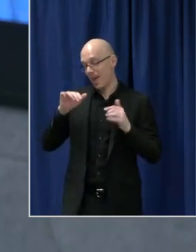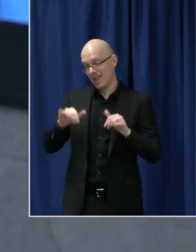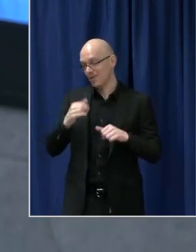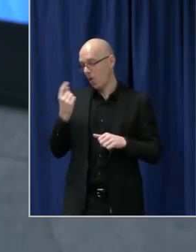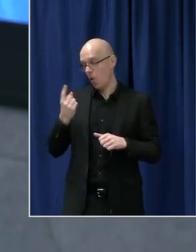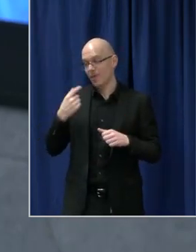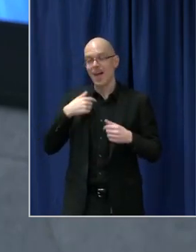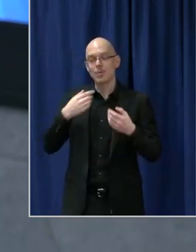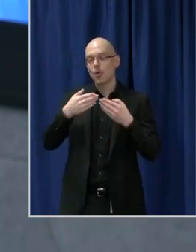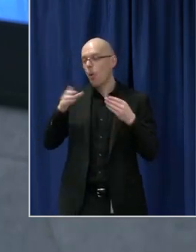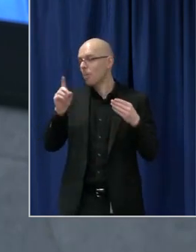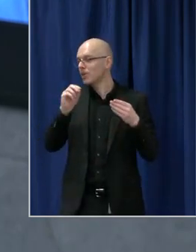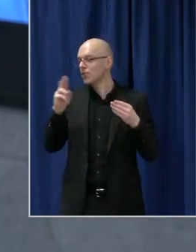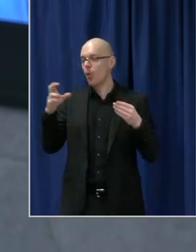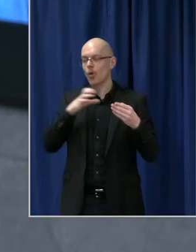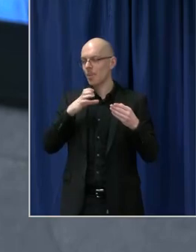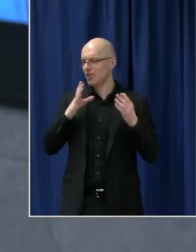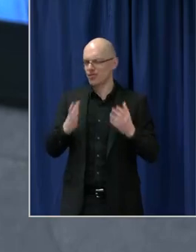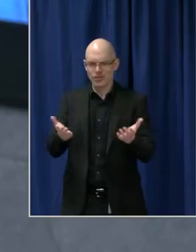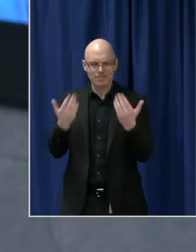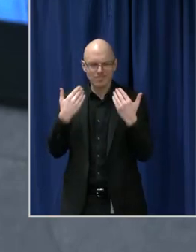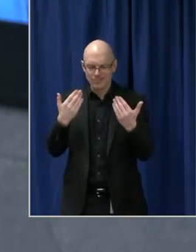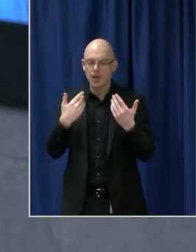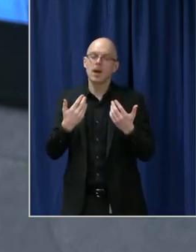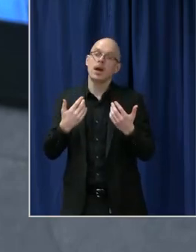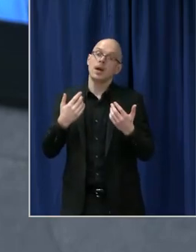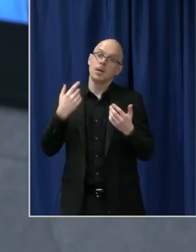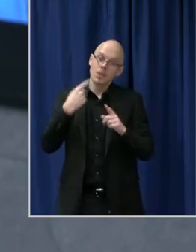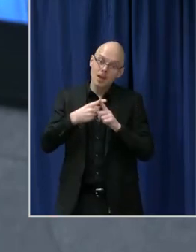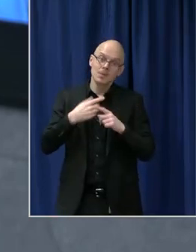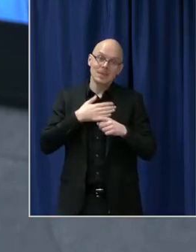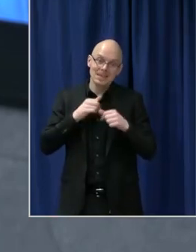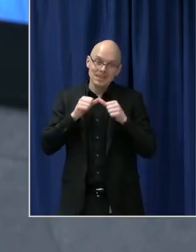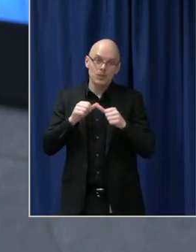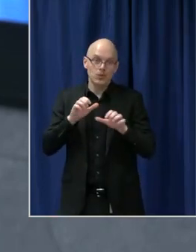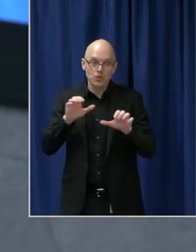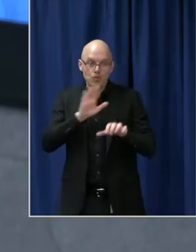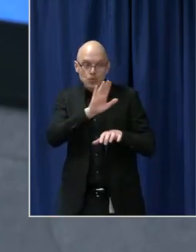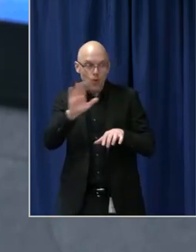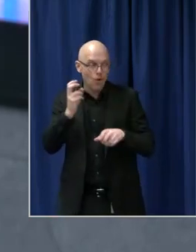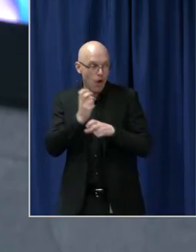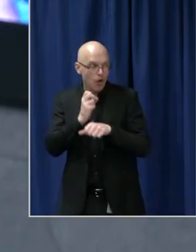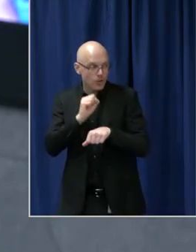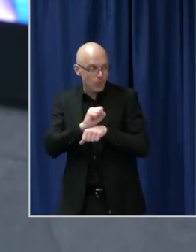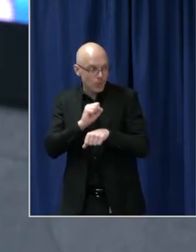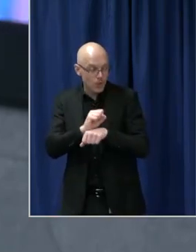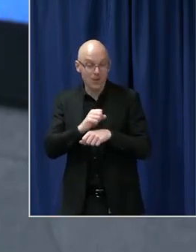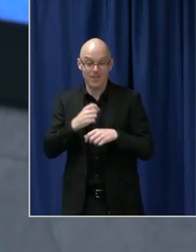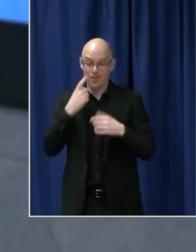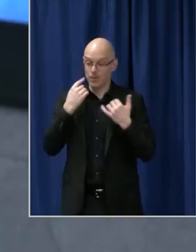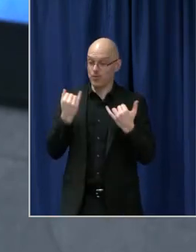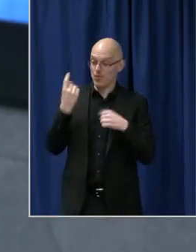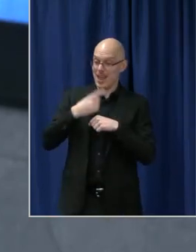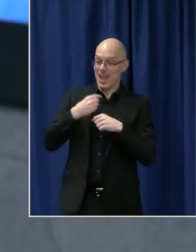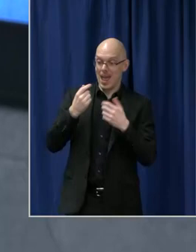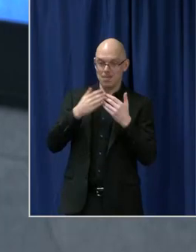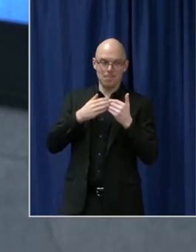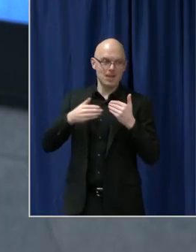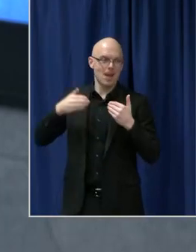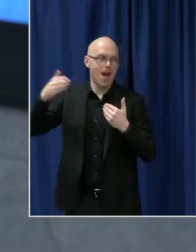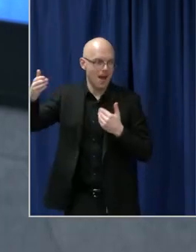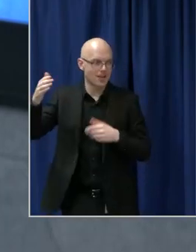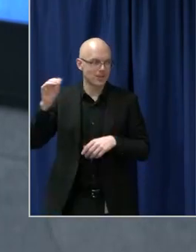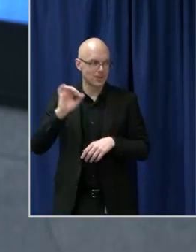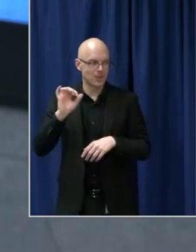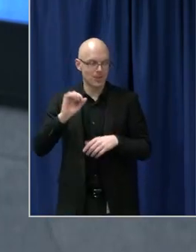commissioner. Please do continue to do the hard work that you need to do in this room today and beyond. And I wish you,